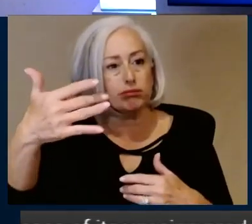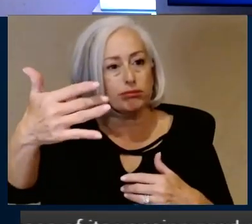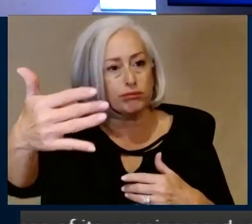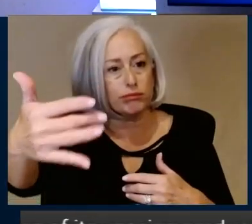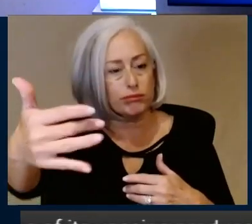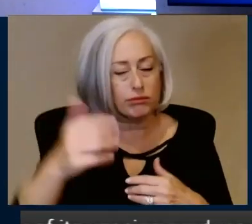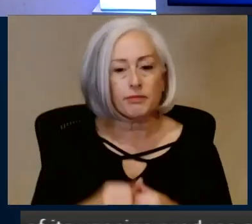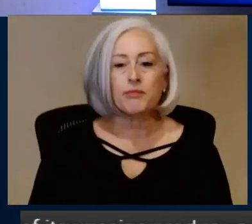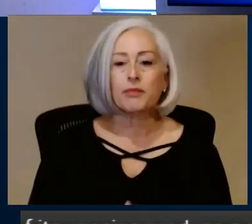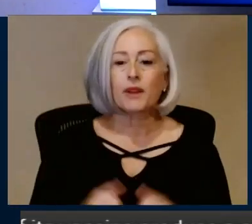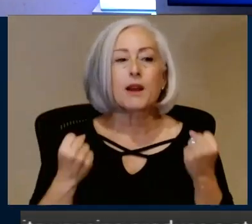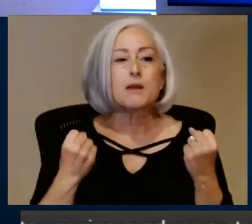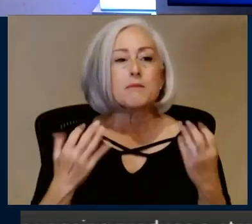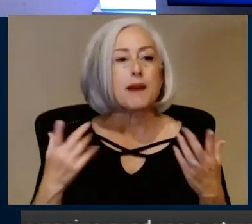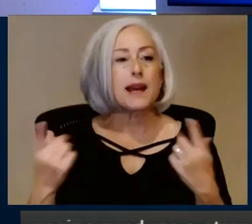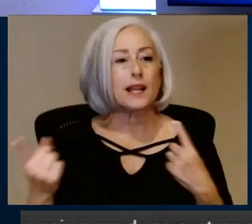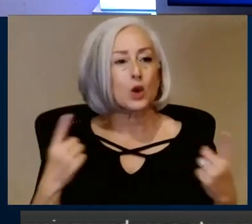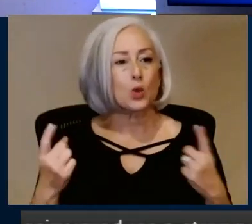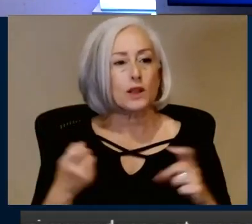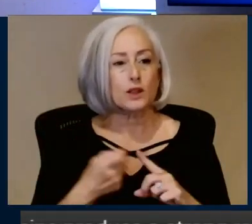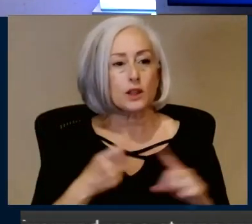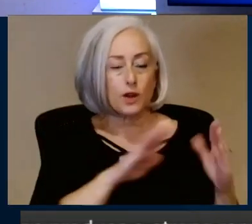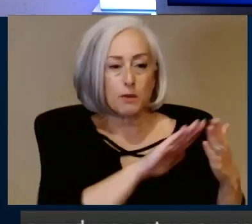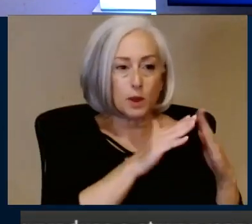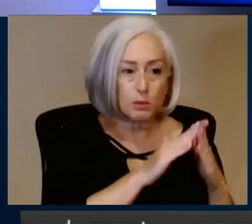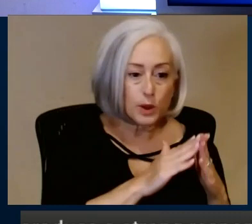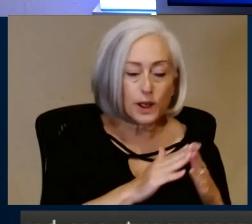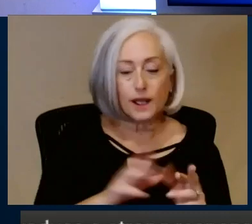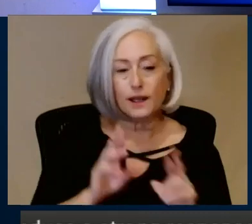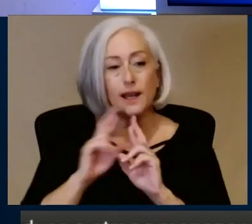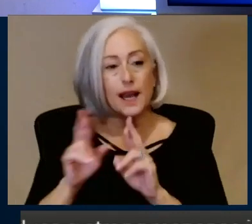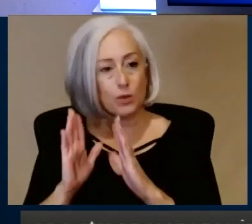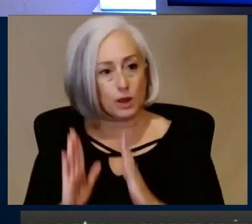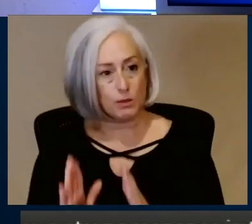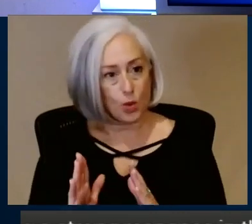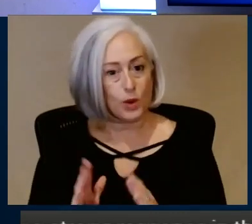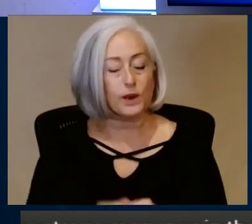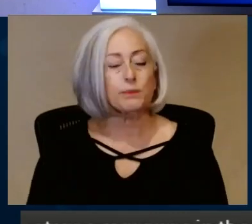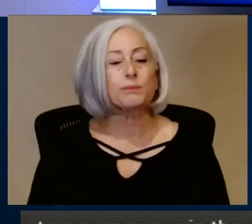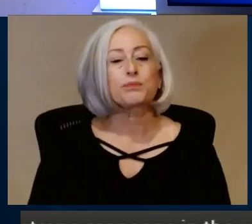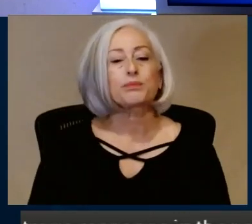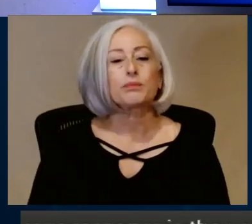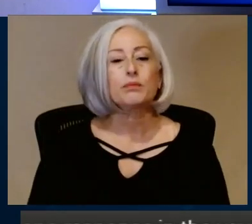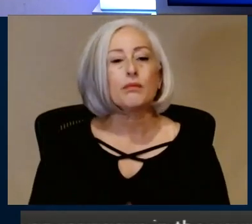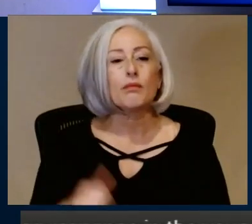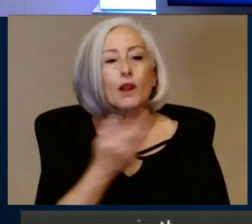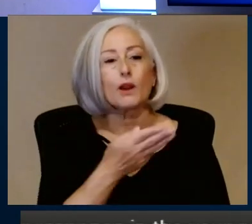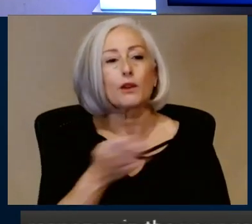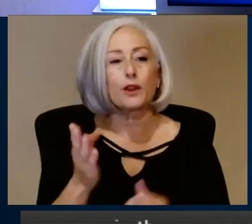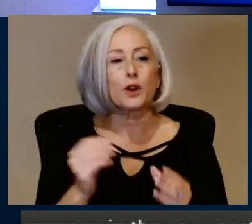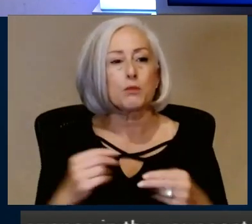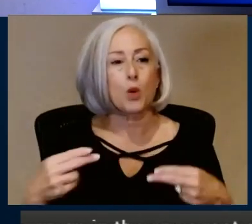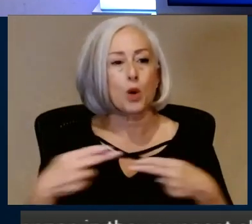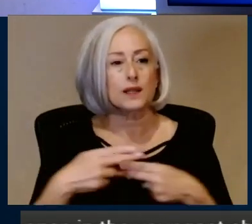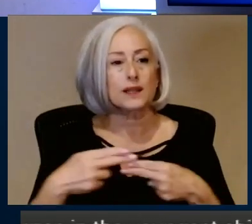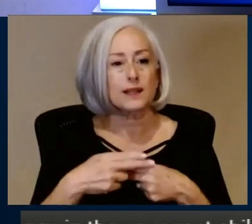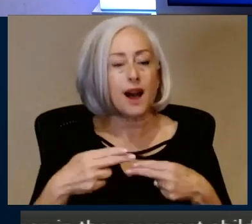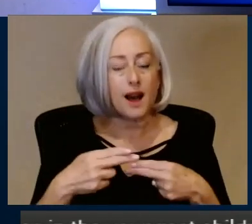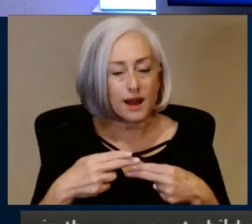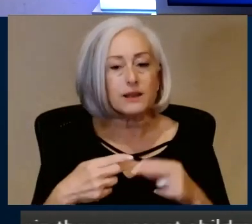and we've got some great ones from our reporters. We're going to get to those here in just a few moments, but we've got a couple more slides that we want to get through with Dr.